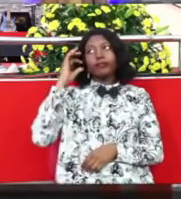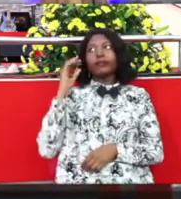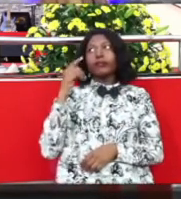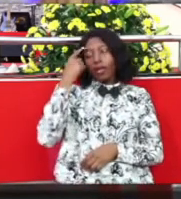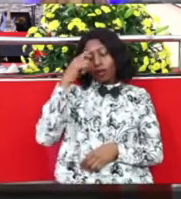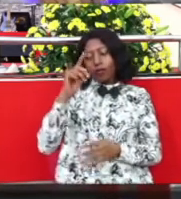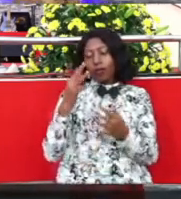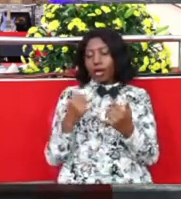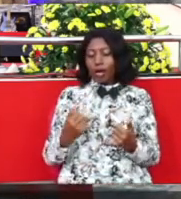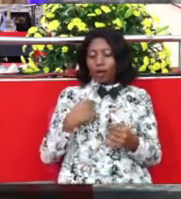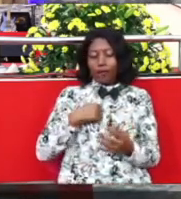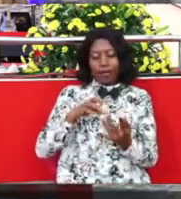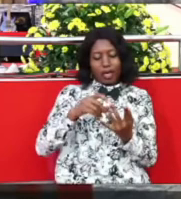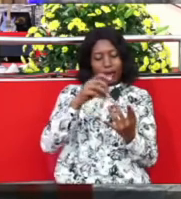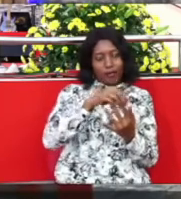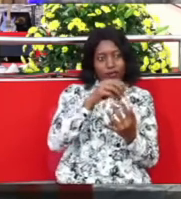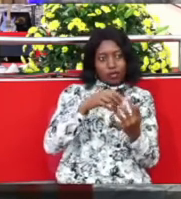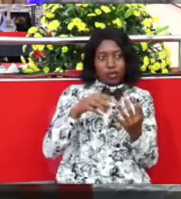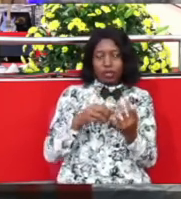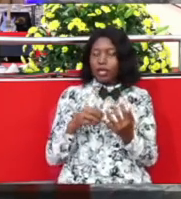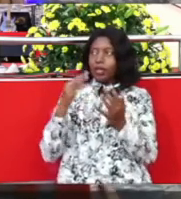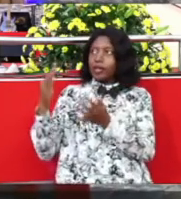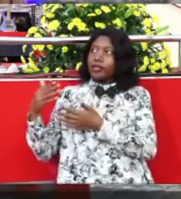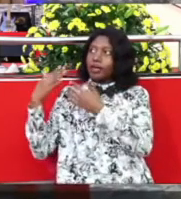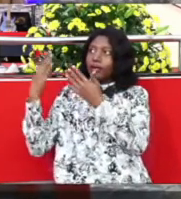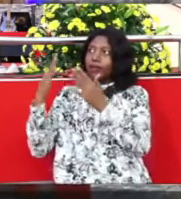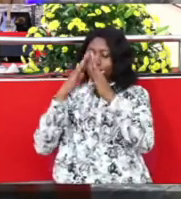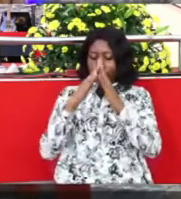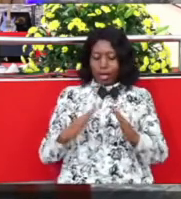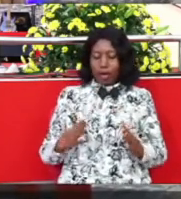now I have chosen the sacrifice of this house, that